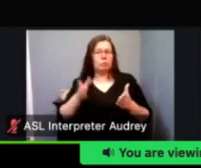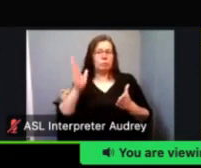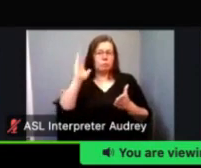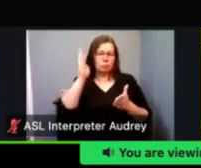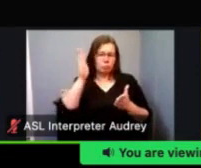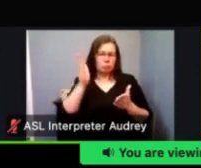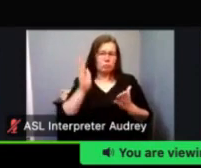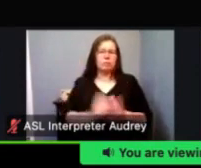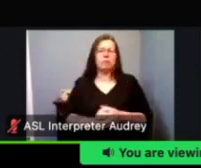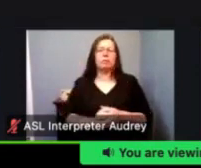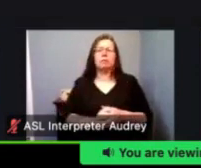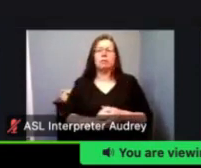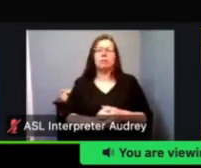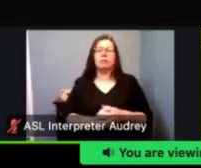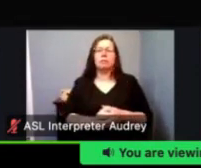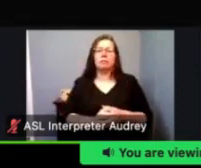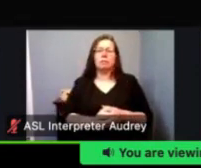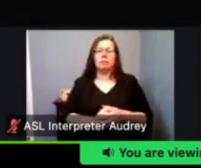presenter.